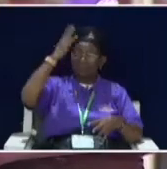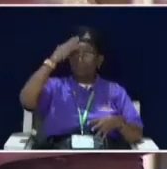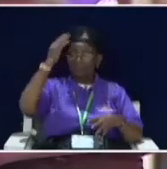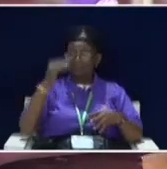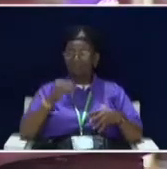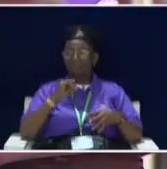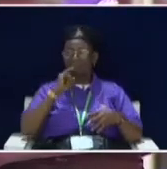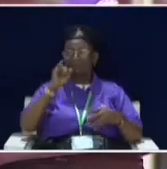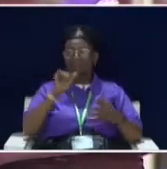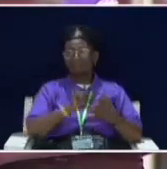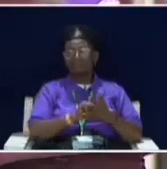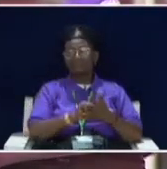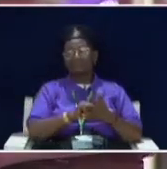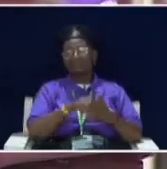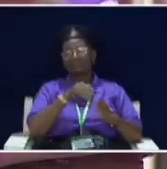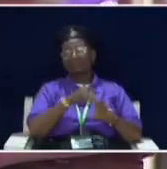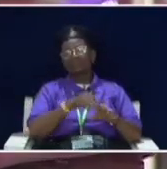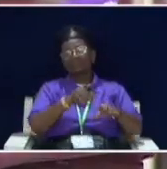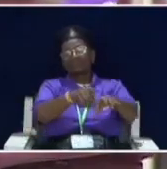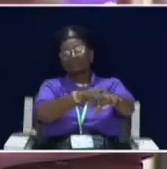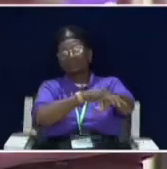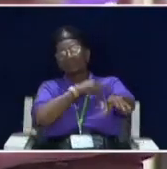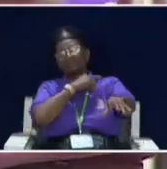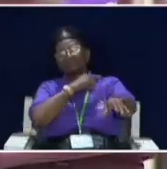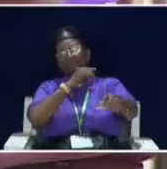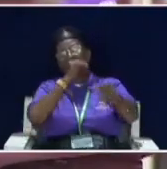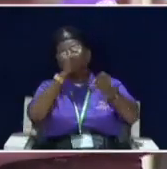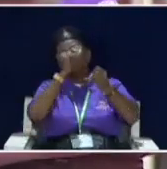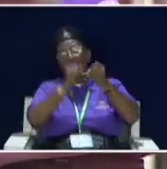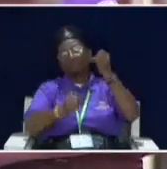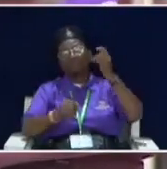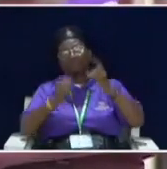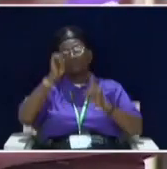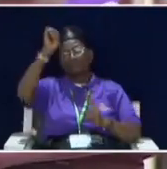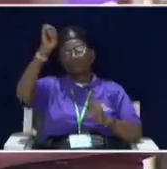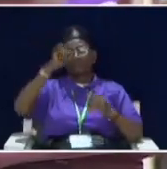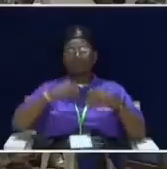is that at long last he has noticed you.